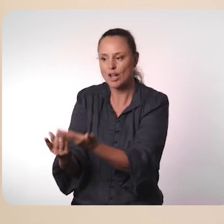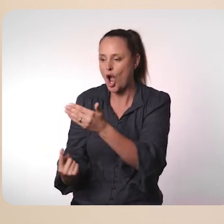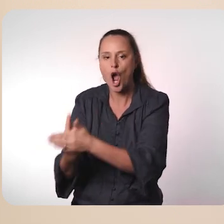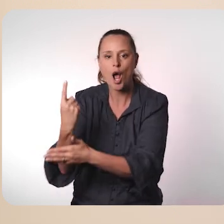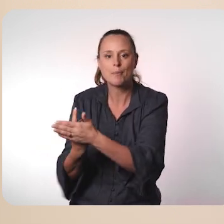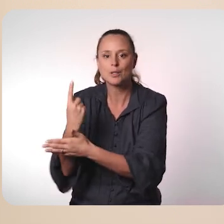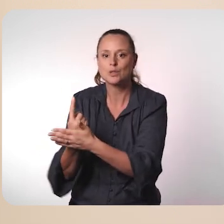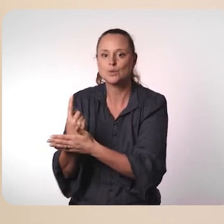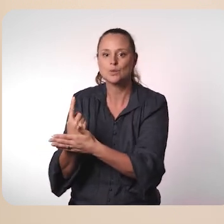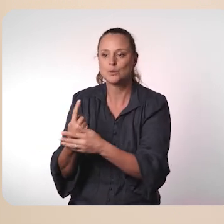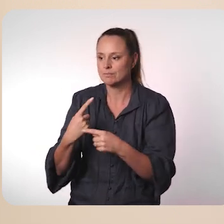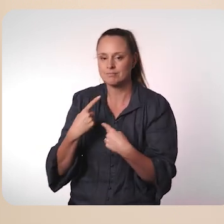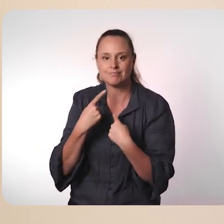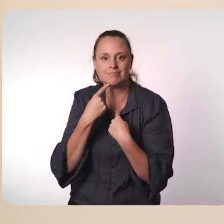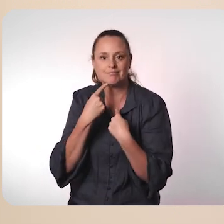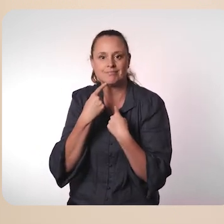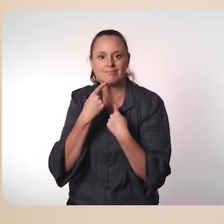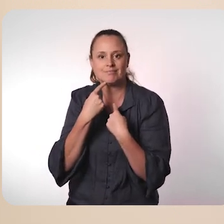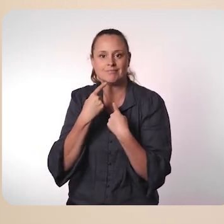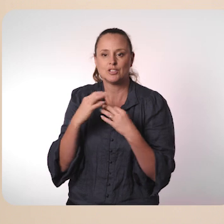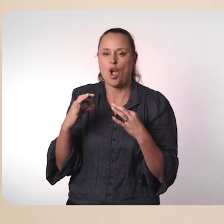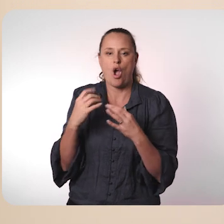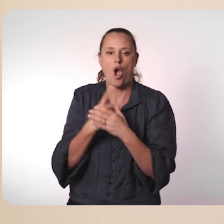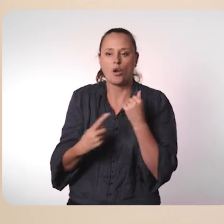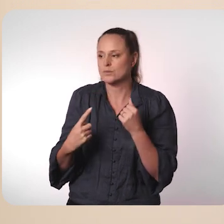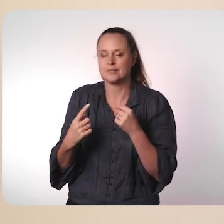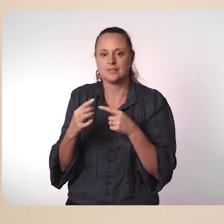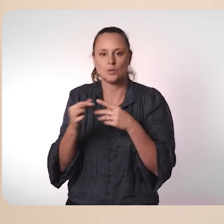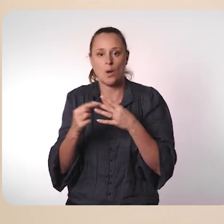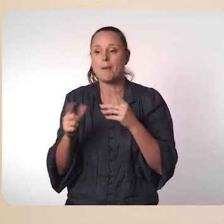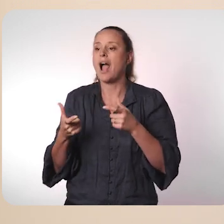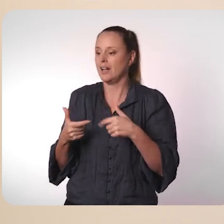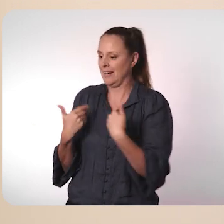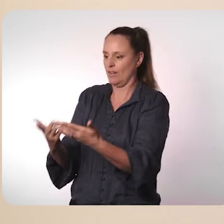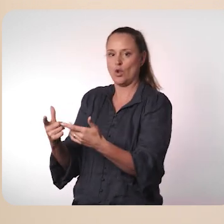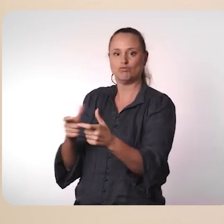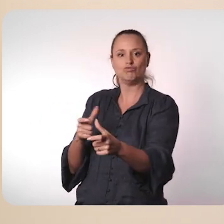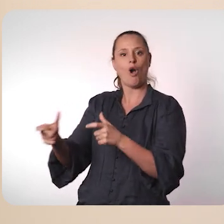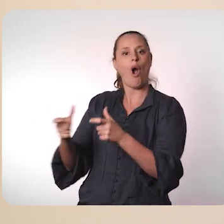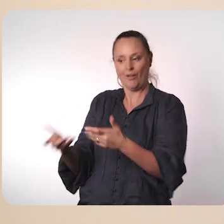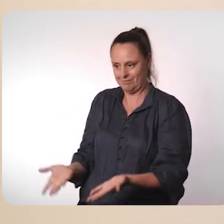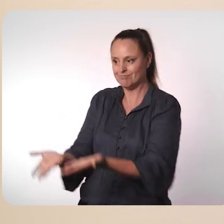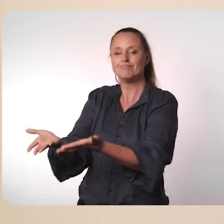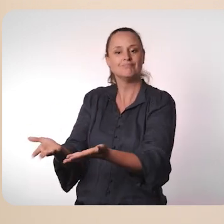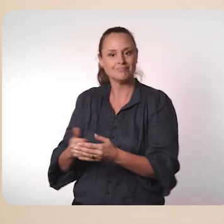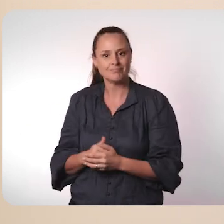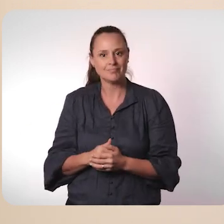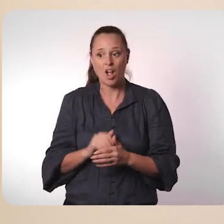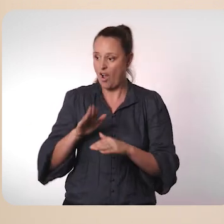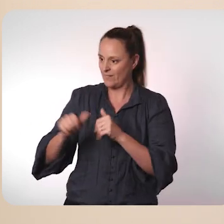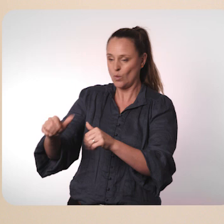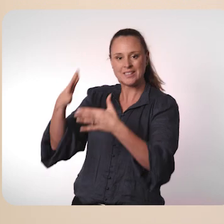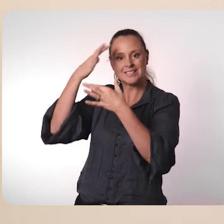have not just choice, but control over the way in which your decisions influence